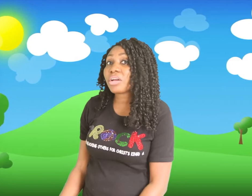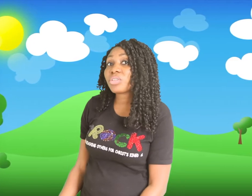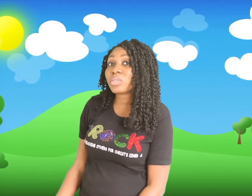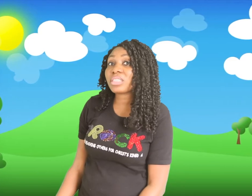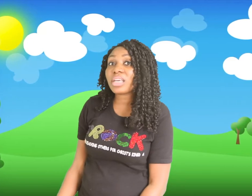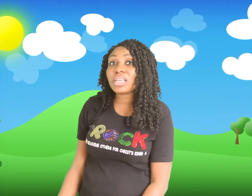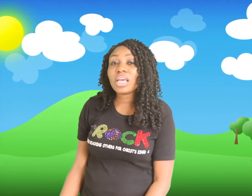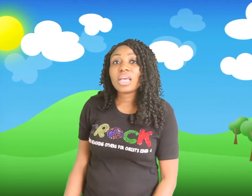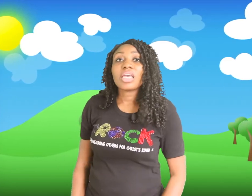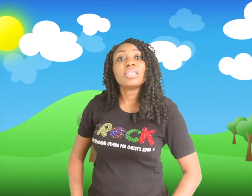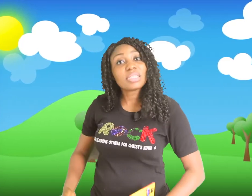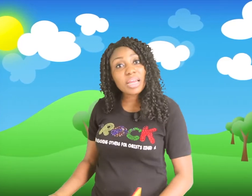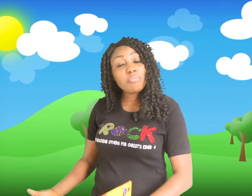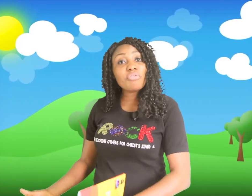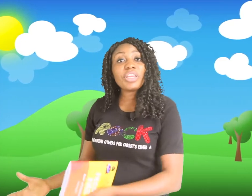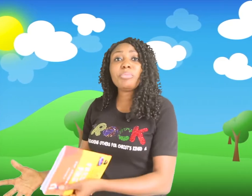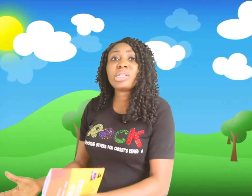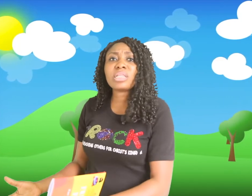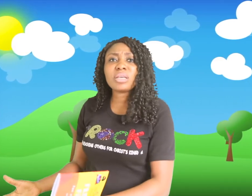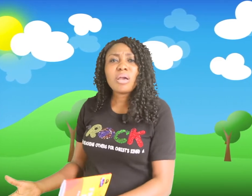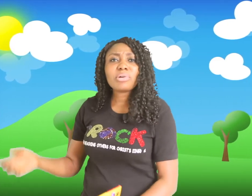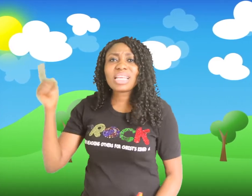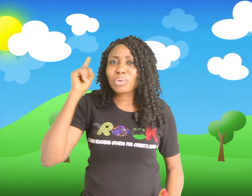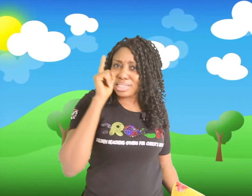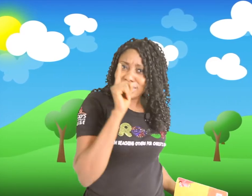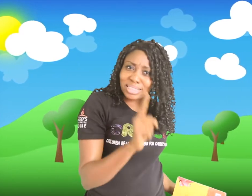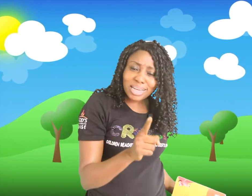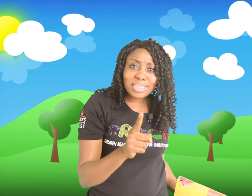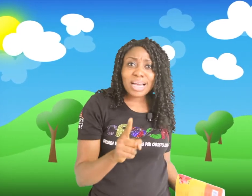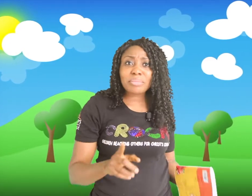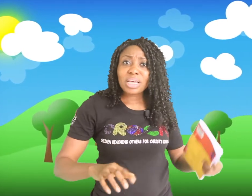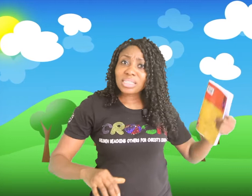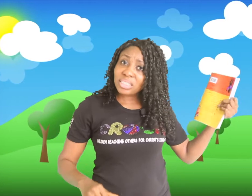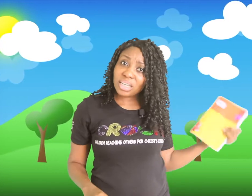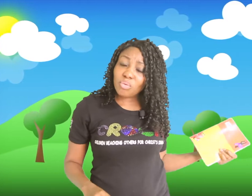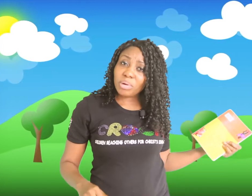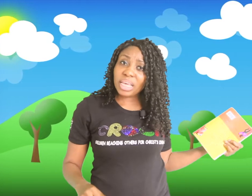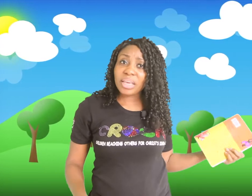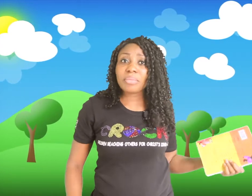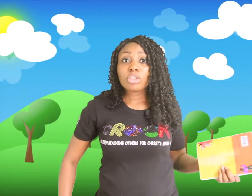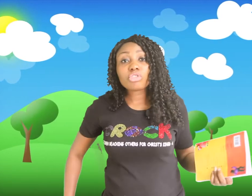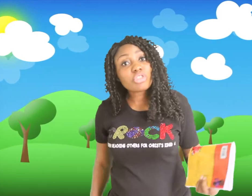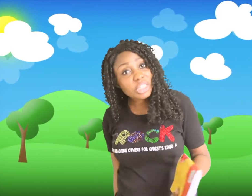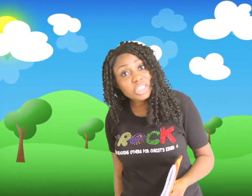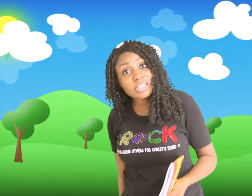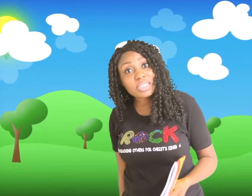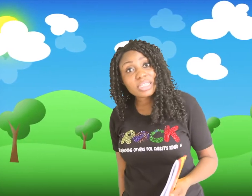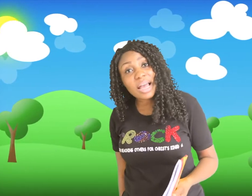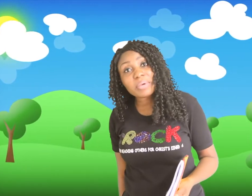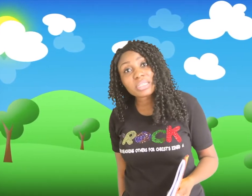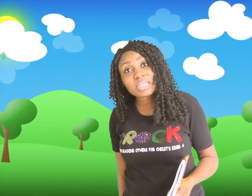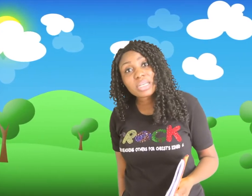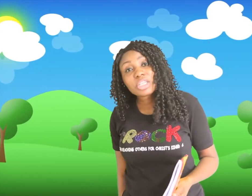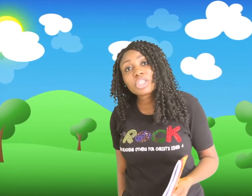what Jairus was saying, he started moving immediately. But that was the exact time the sick woman came to touch